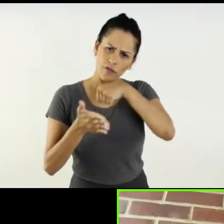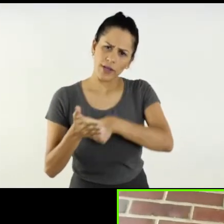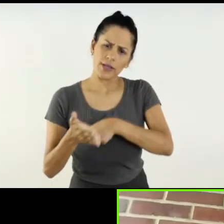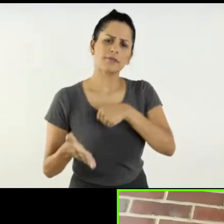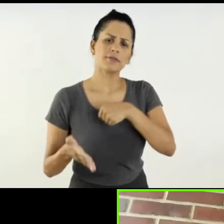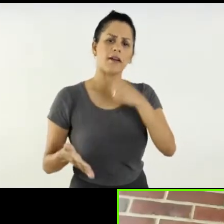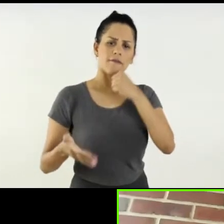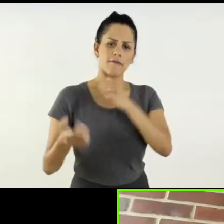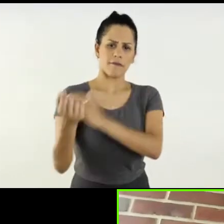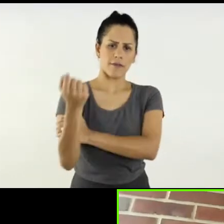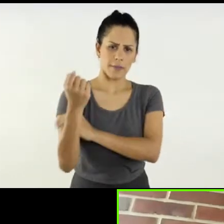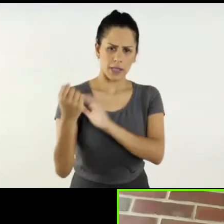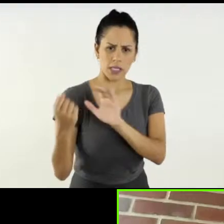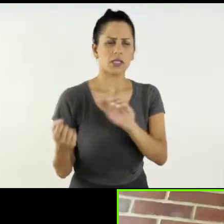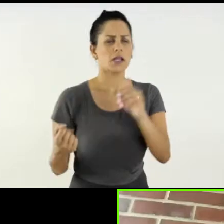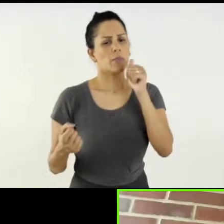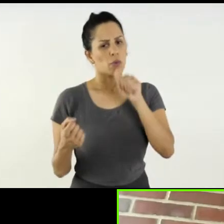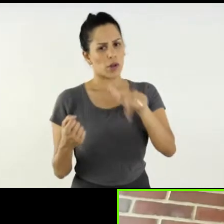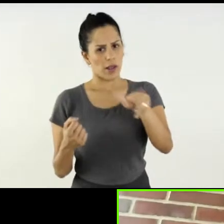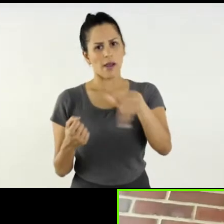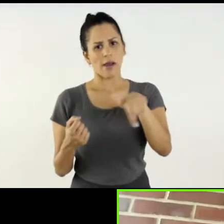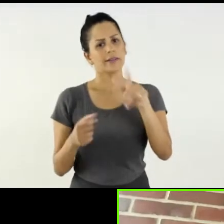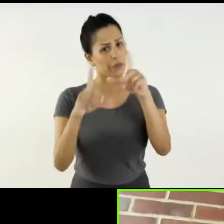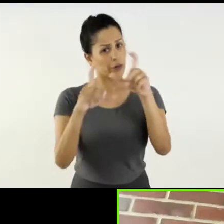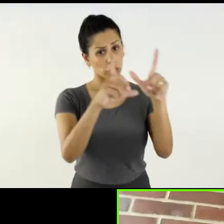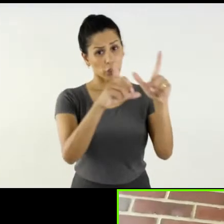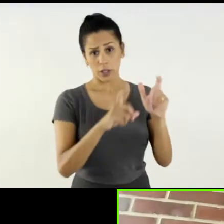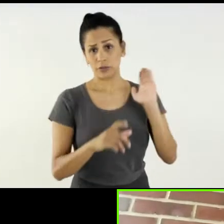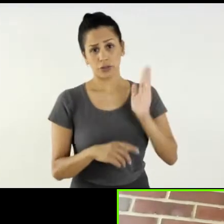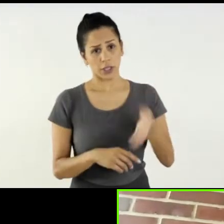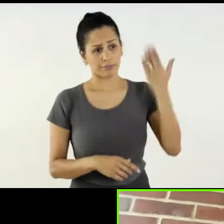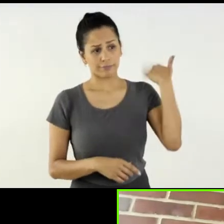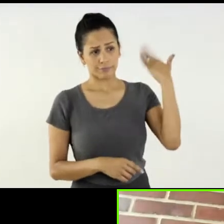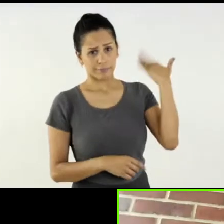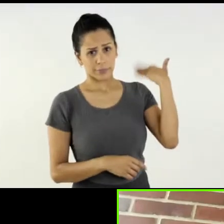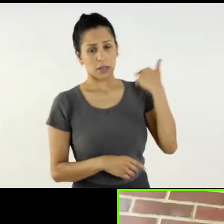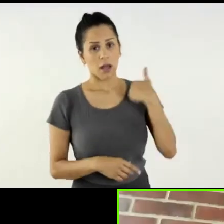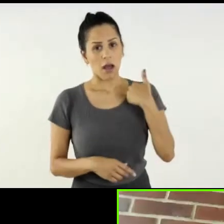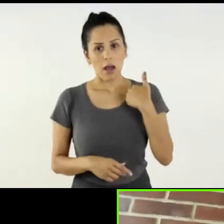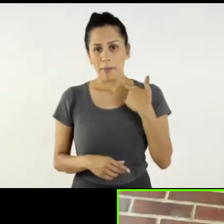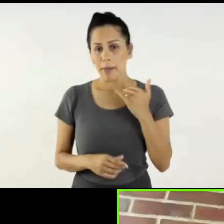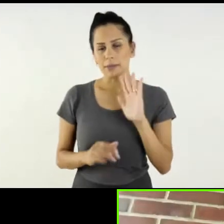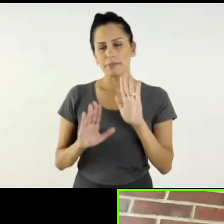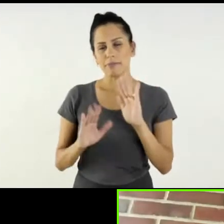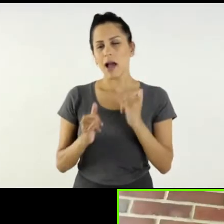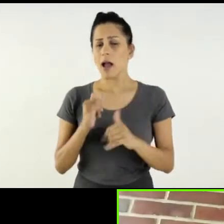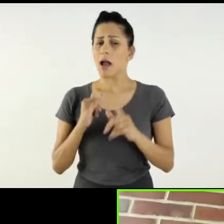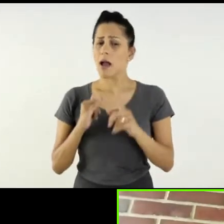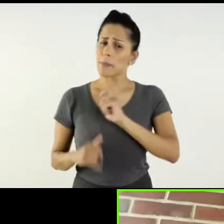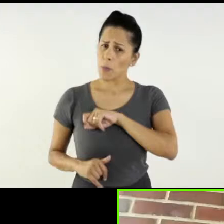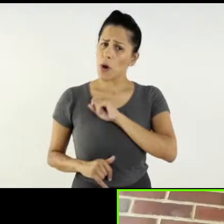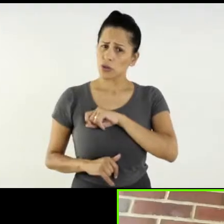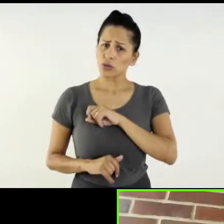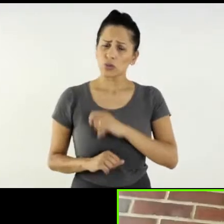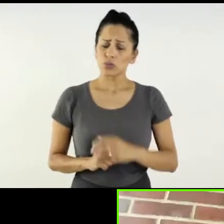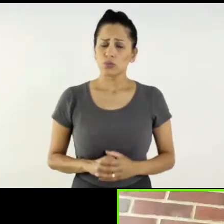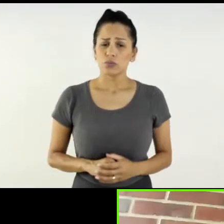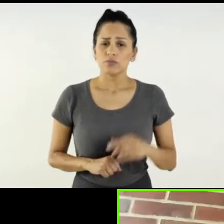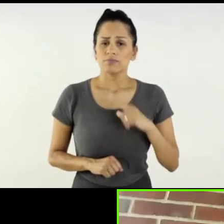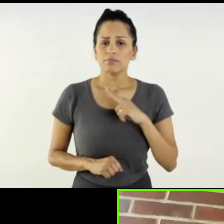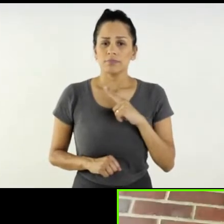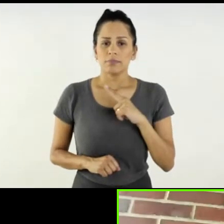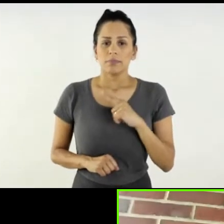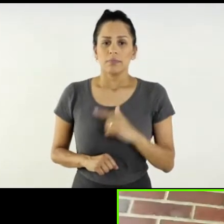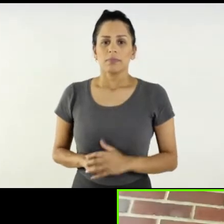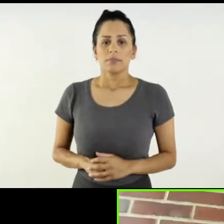that was very much on purpose. The sort of cheap, you know, printed material